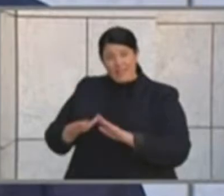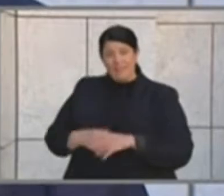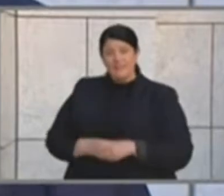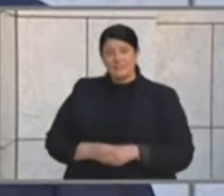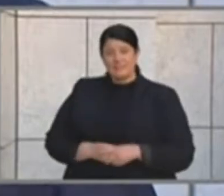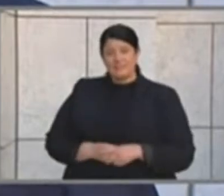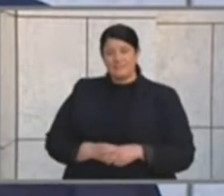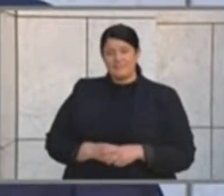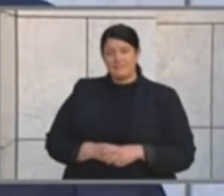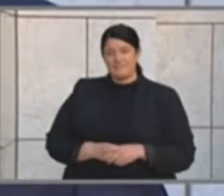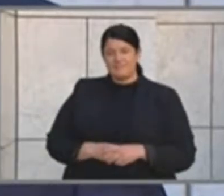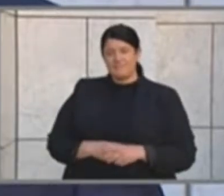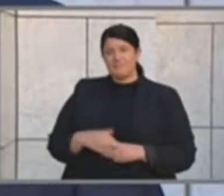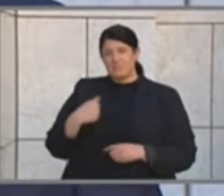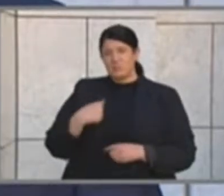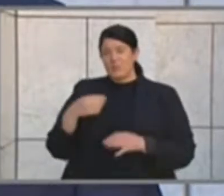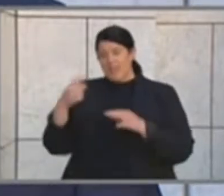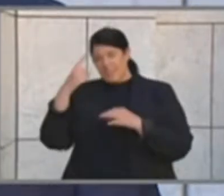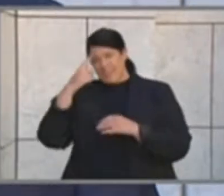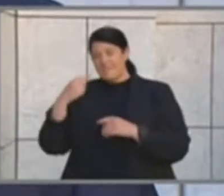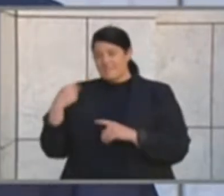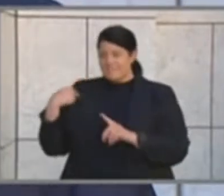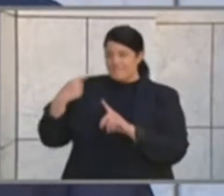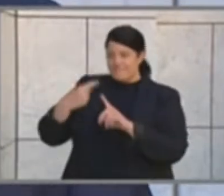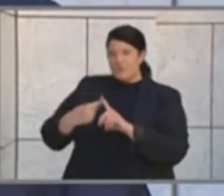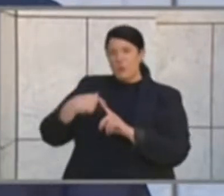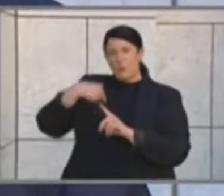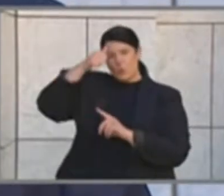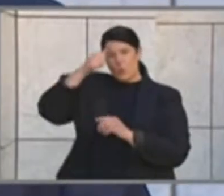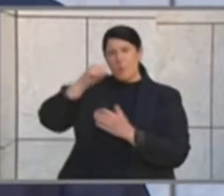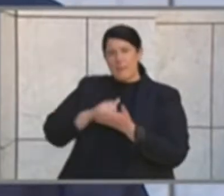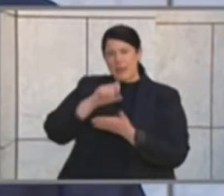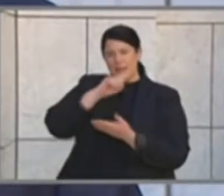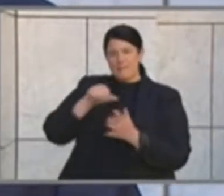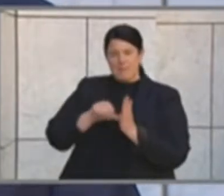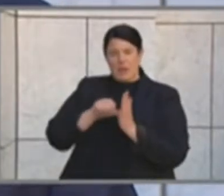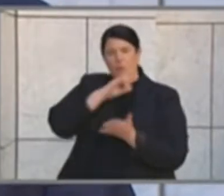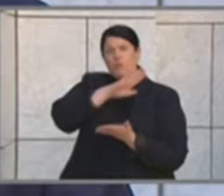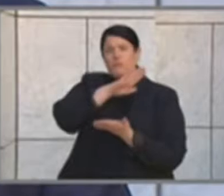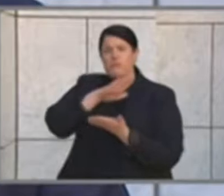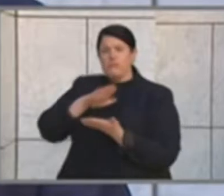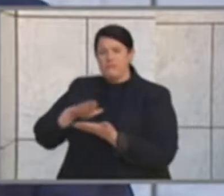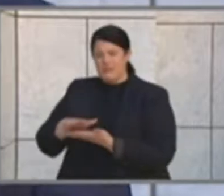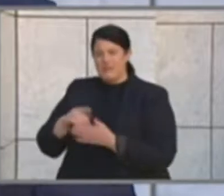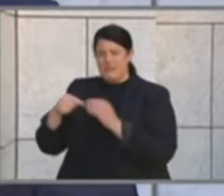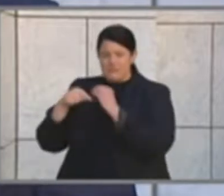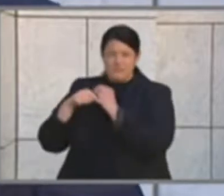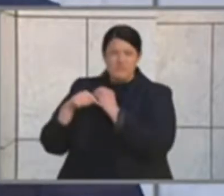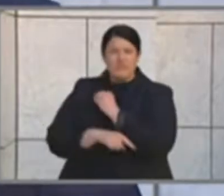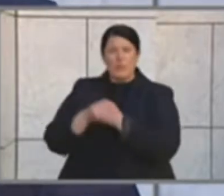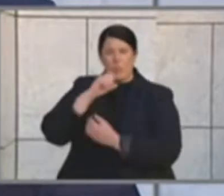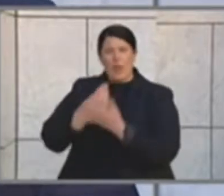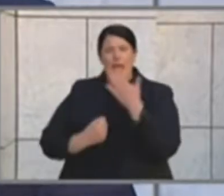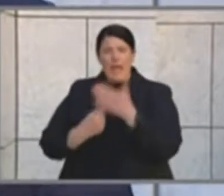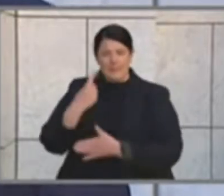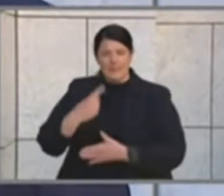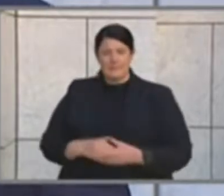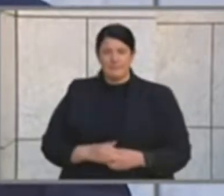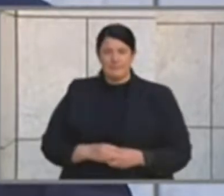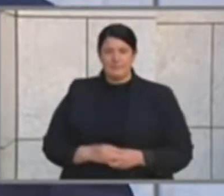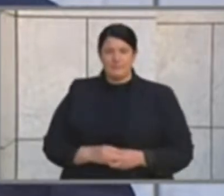we anticipated that this would be the impact. And so we did not